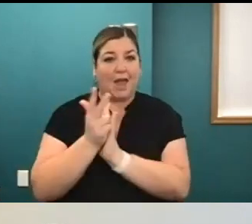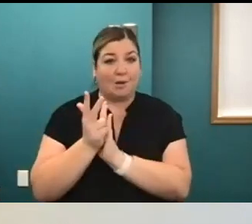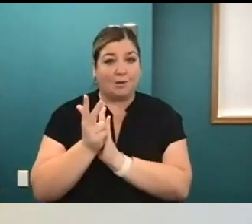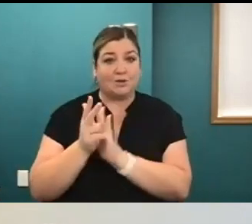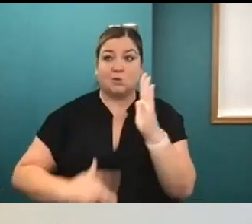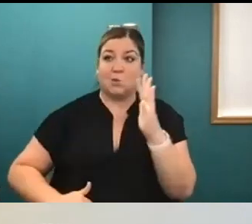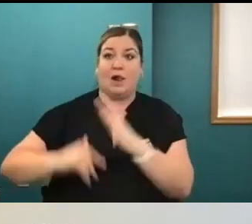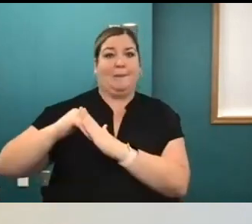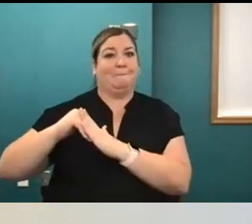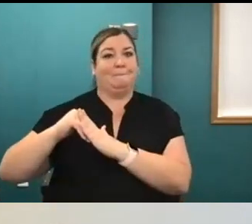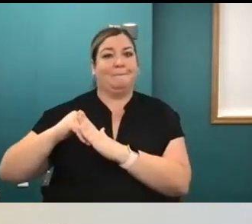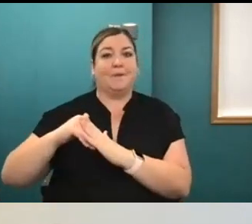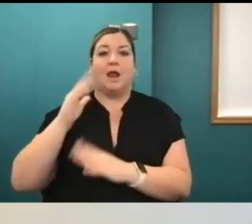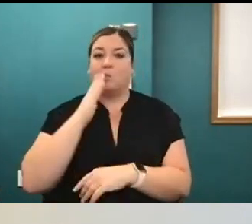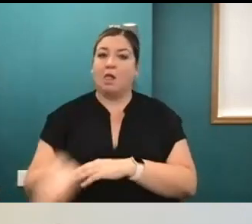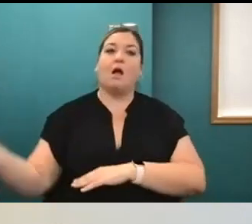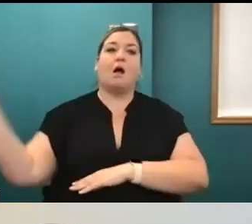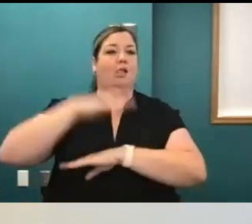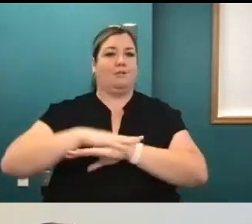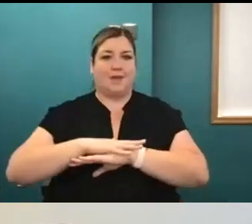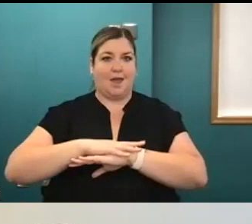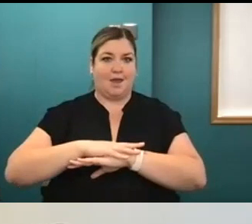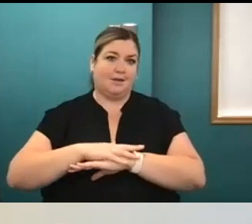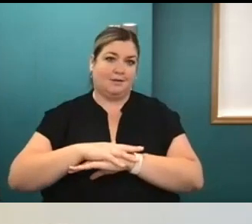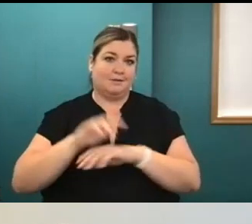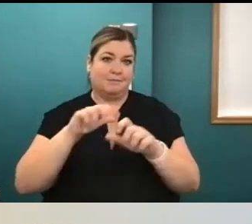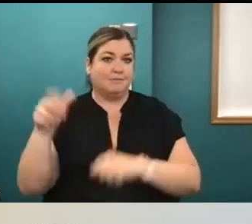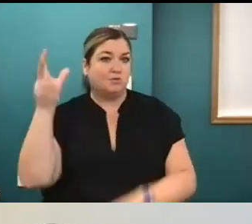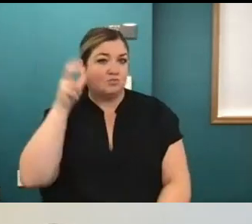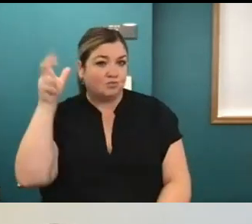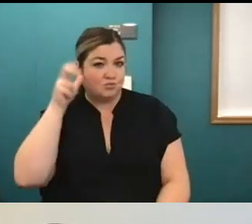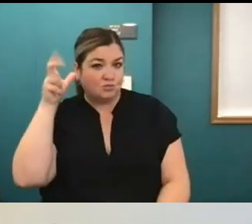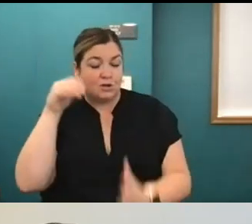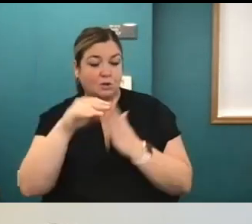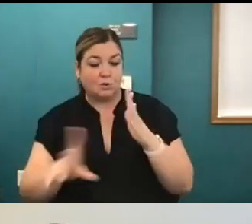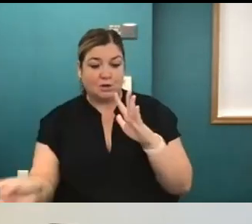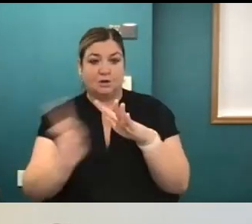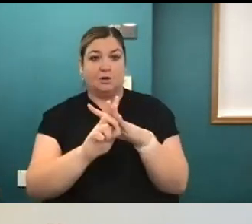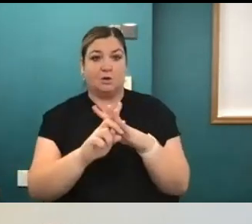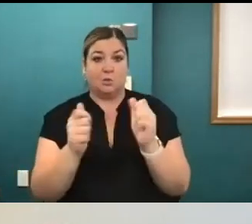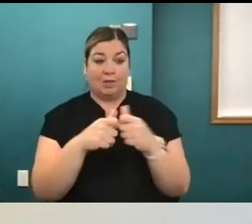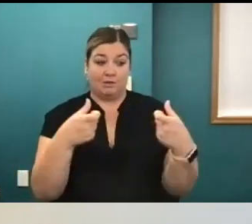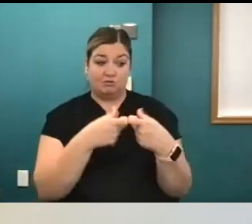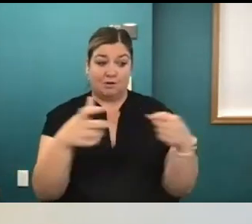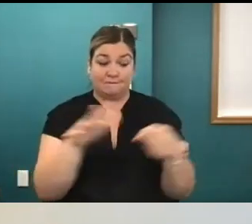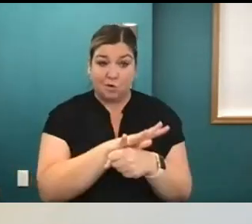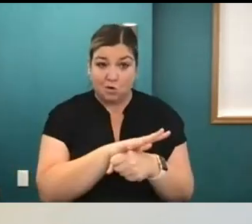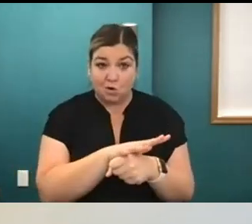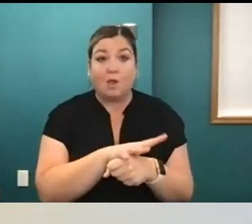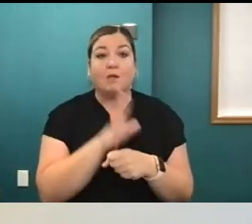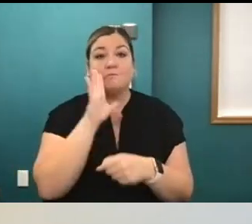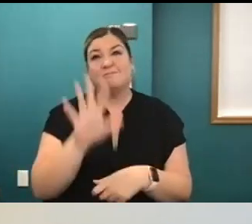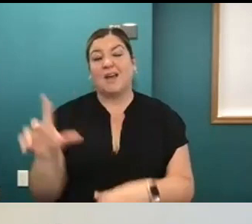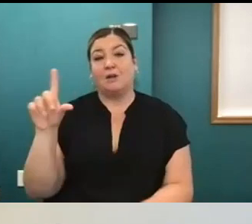get all day listening out of that. So if a student comes with their Rondo 3 charged, they're going to get about